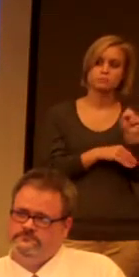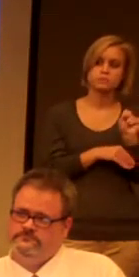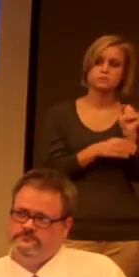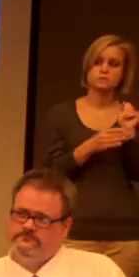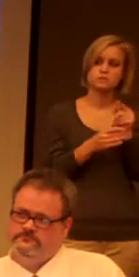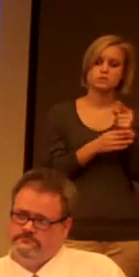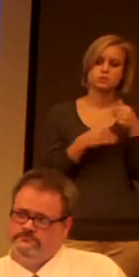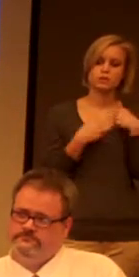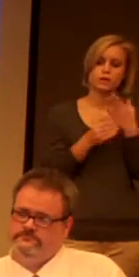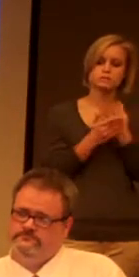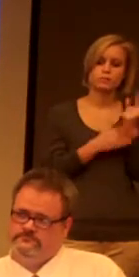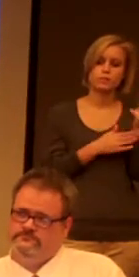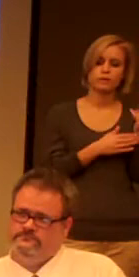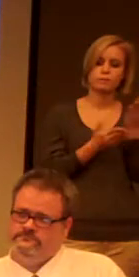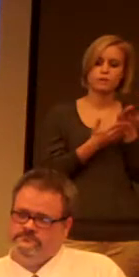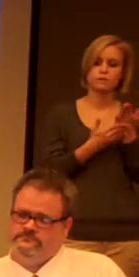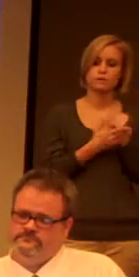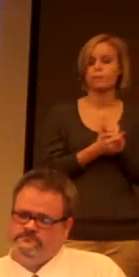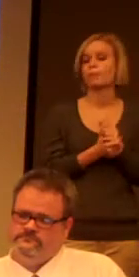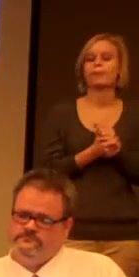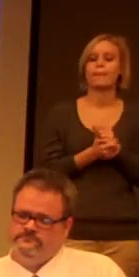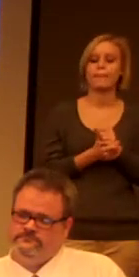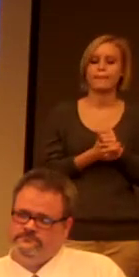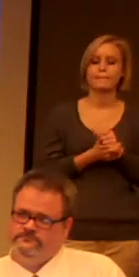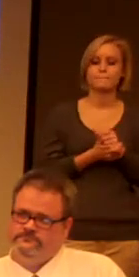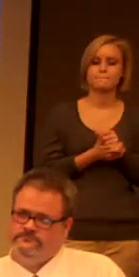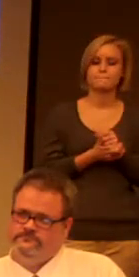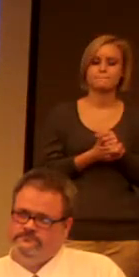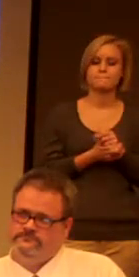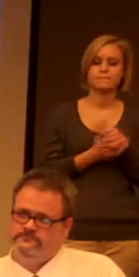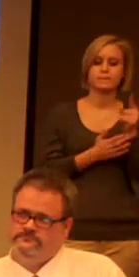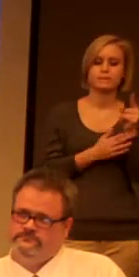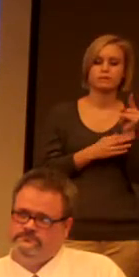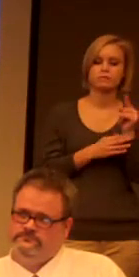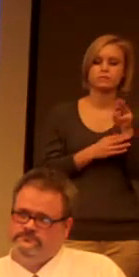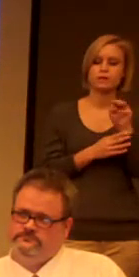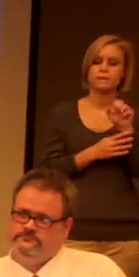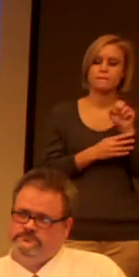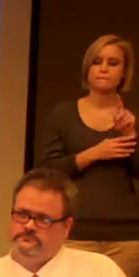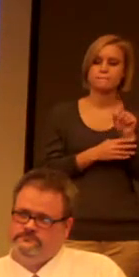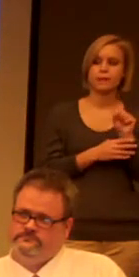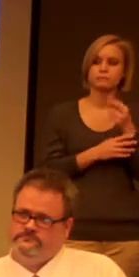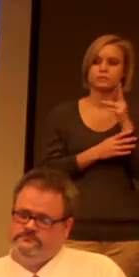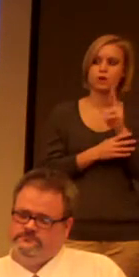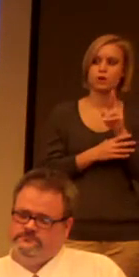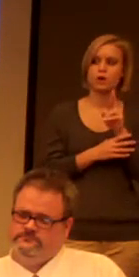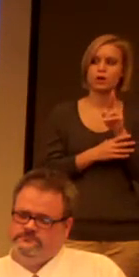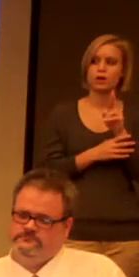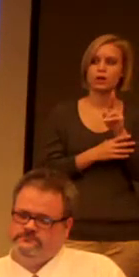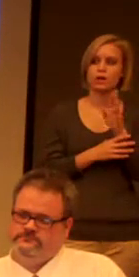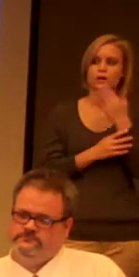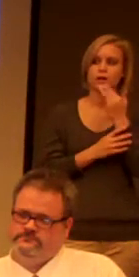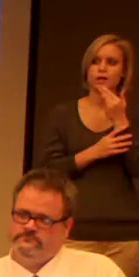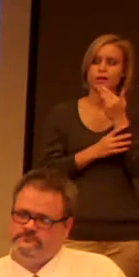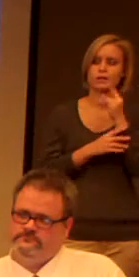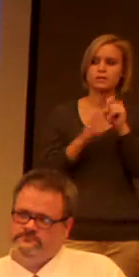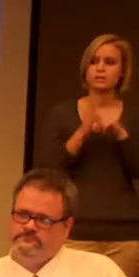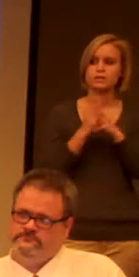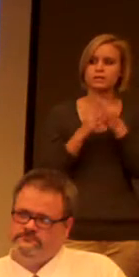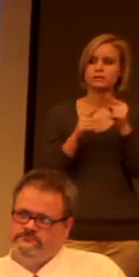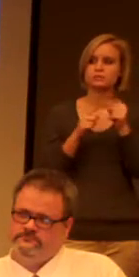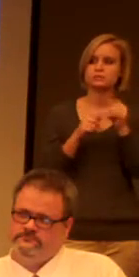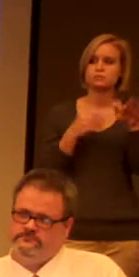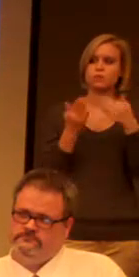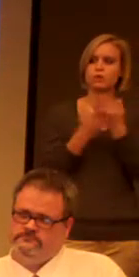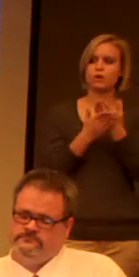You have some of them here. Those maps are color keyed to all the structures